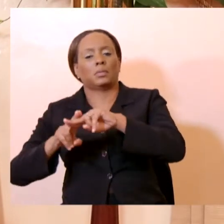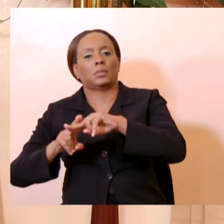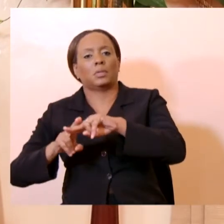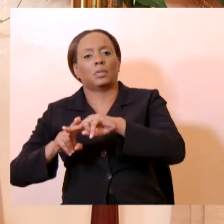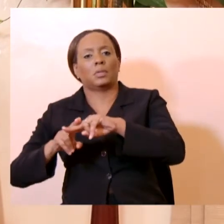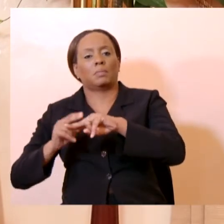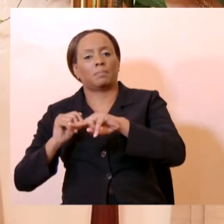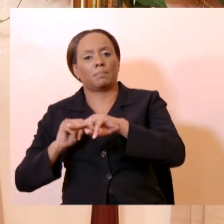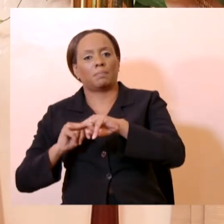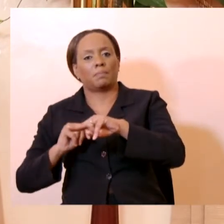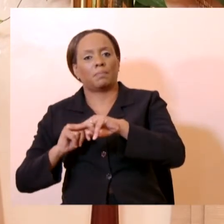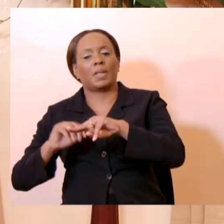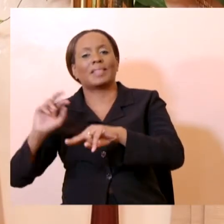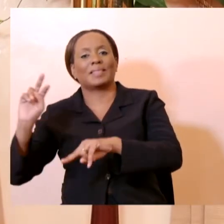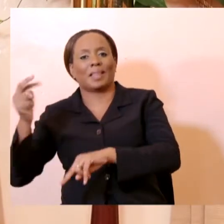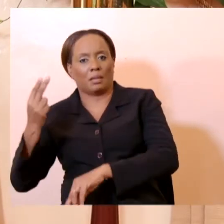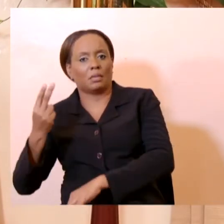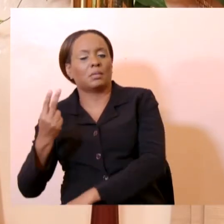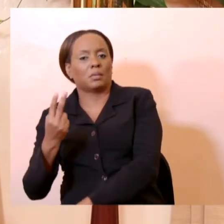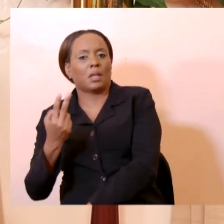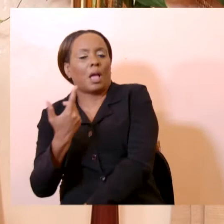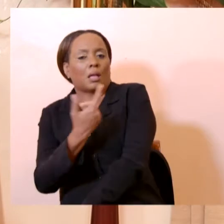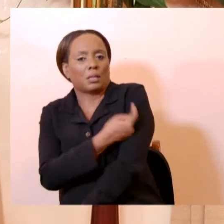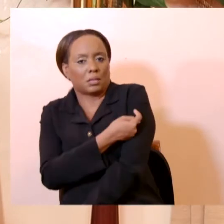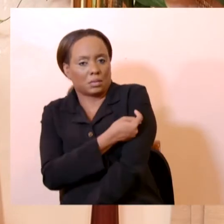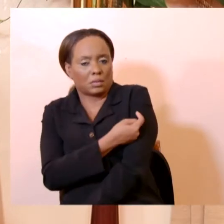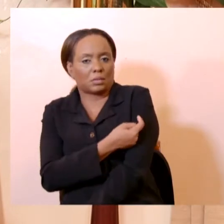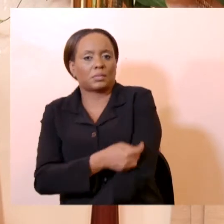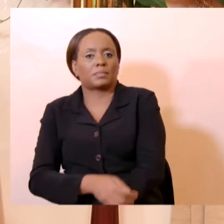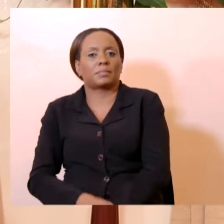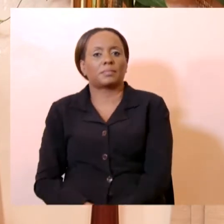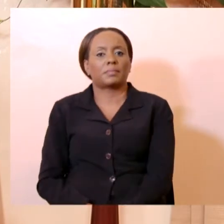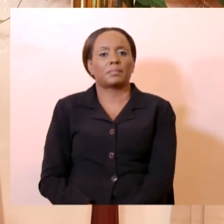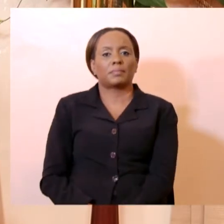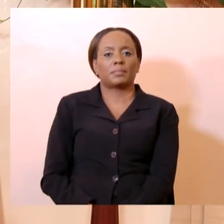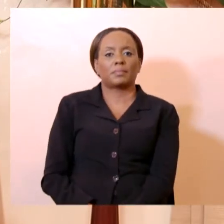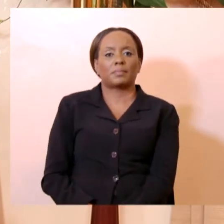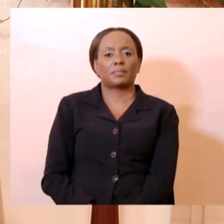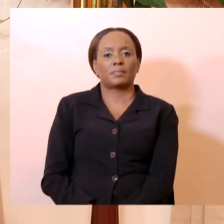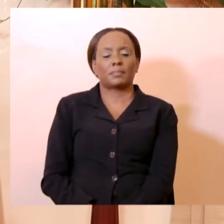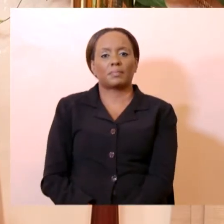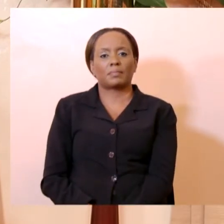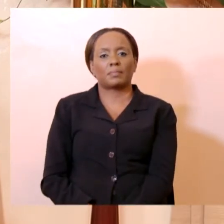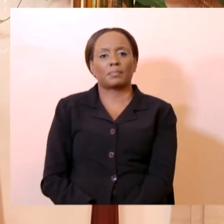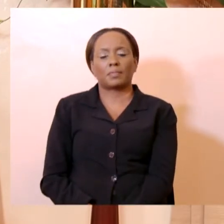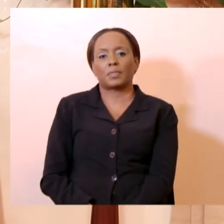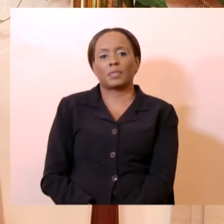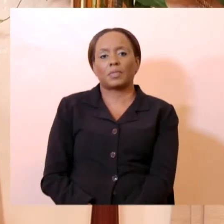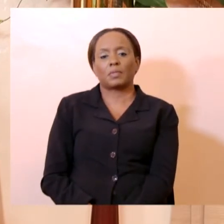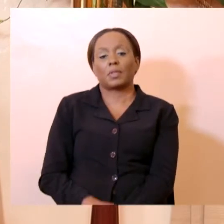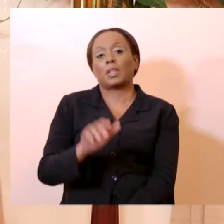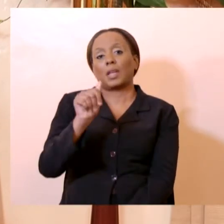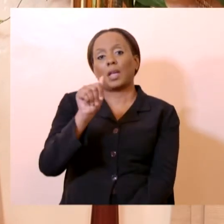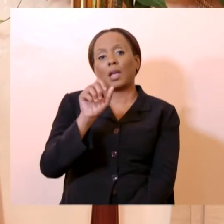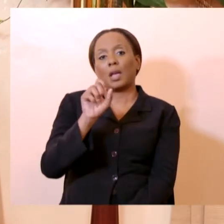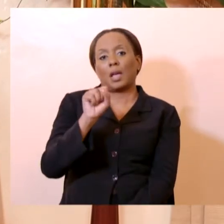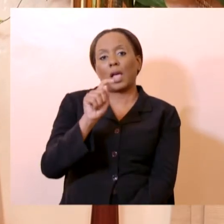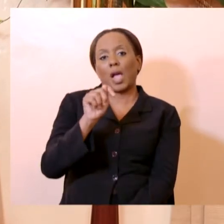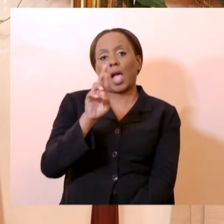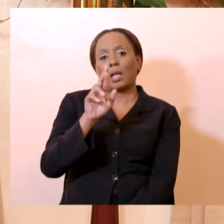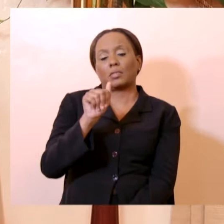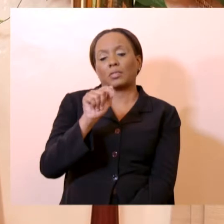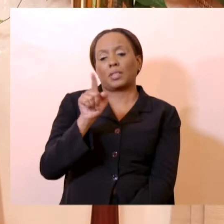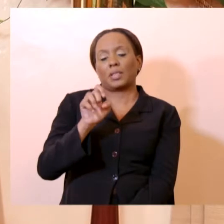thus far, there is a second dose to be administered. So in the case of the Oxford Astra Zenaca Vaccine, that second dose